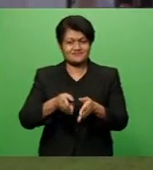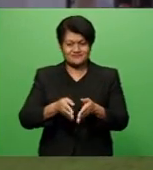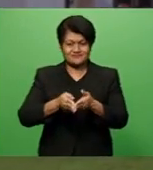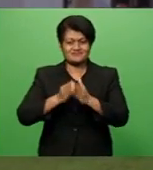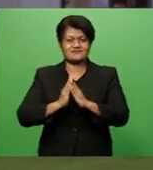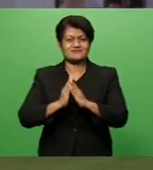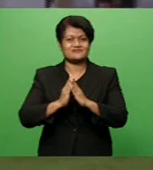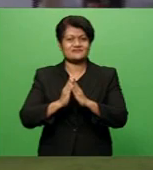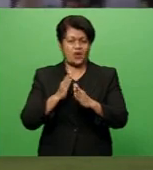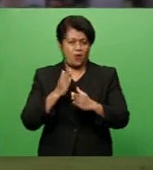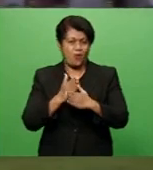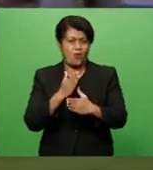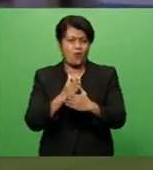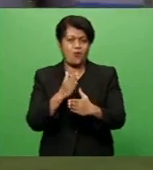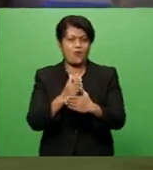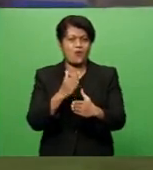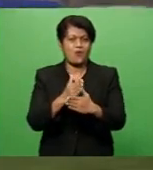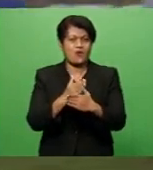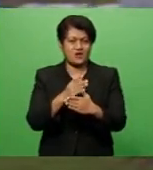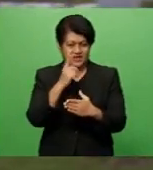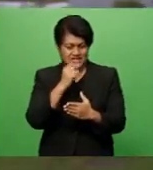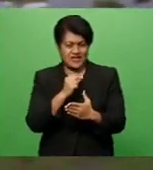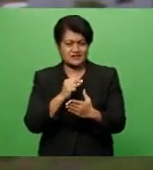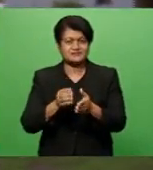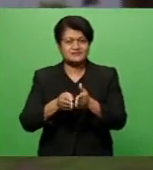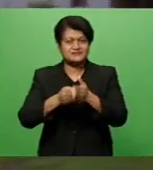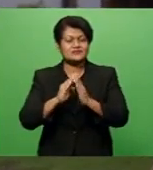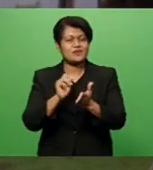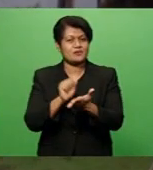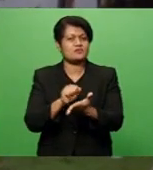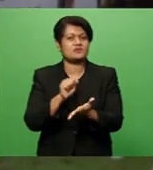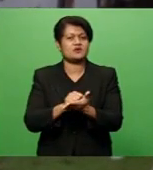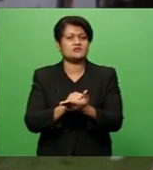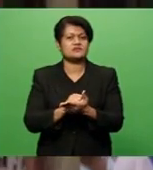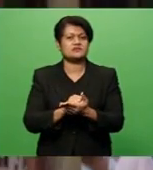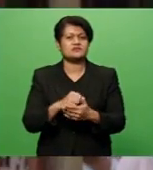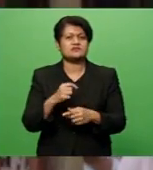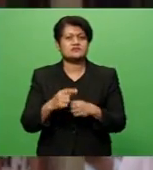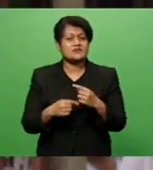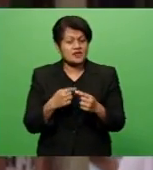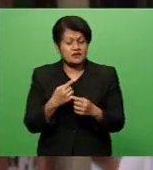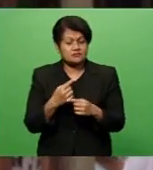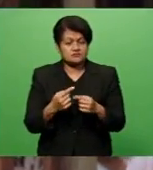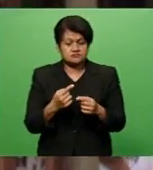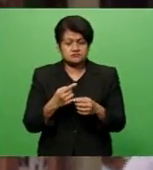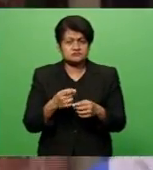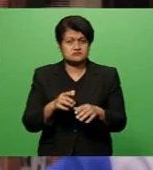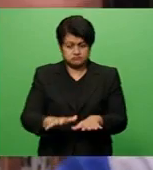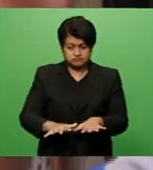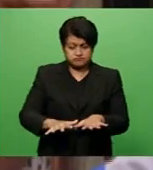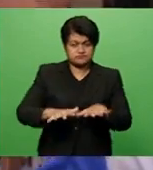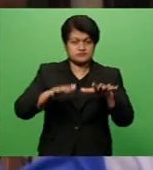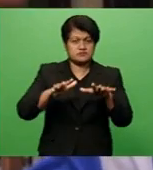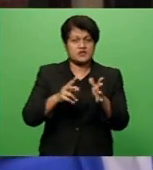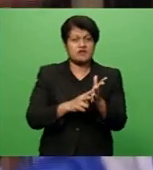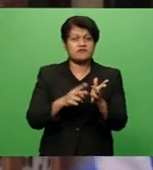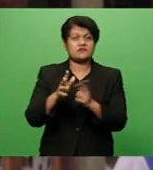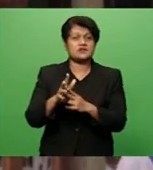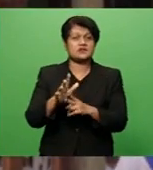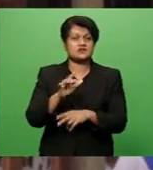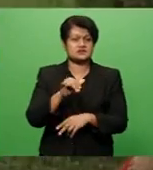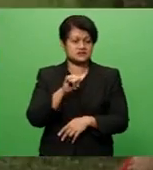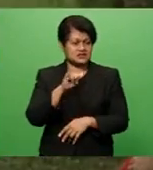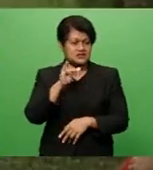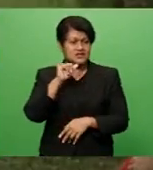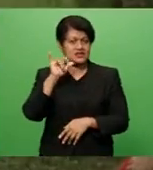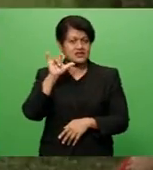has strengthened their resilience. About 10 houses in the village were underwater yesterday. This is the first time to experience the